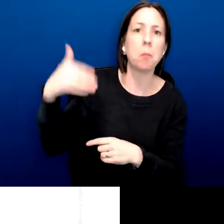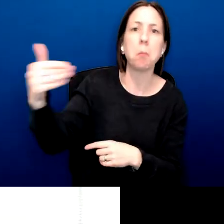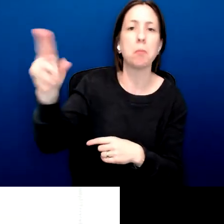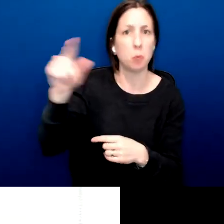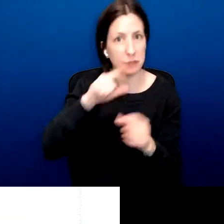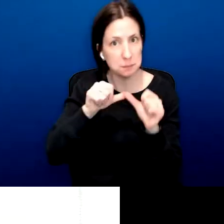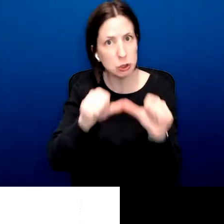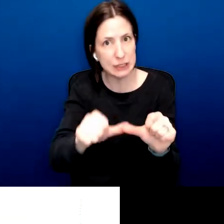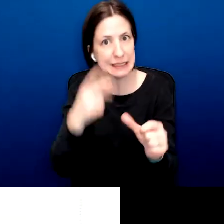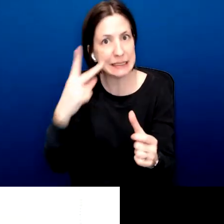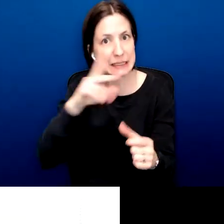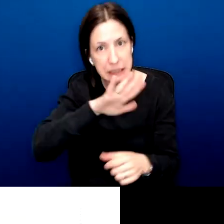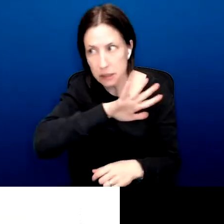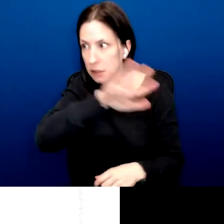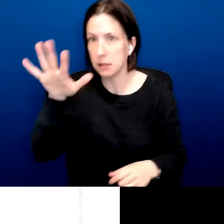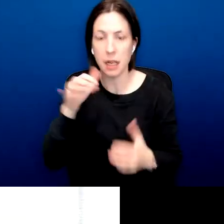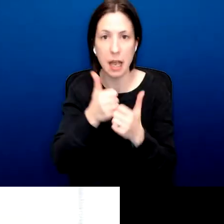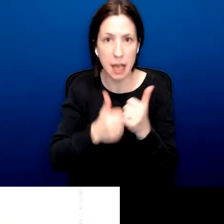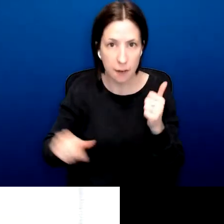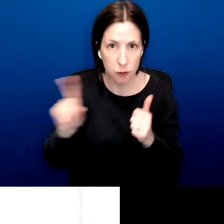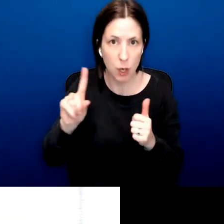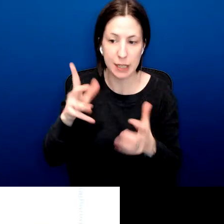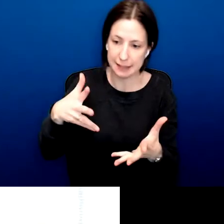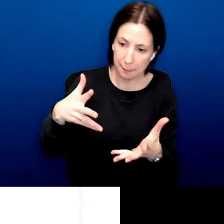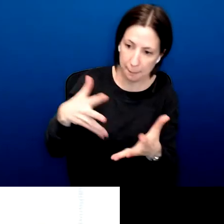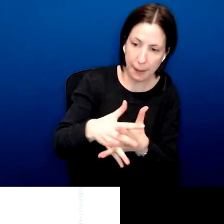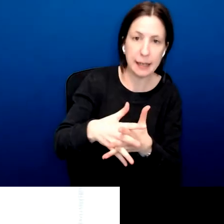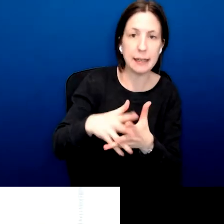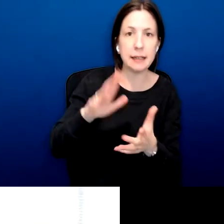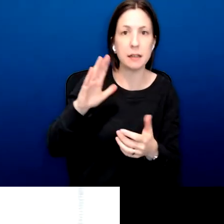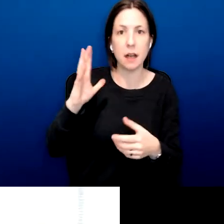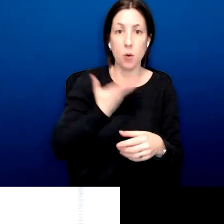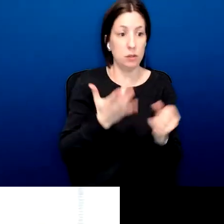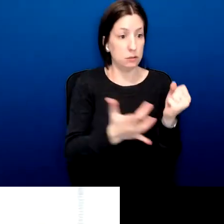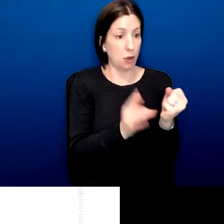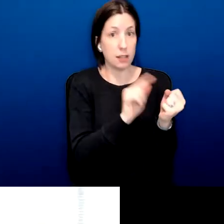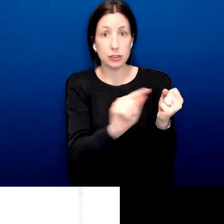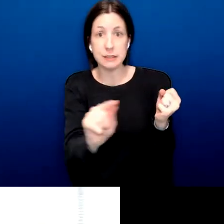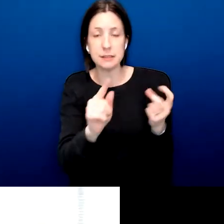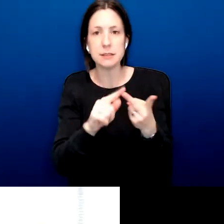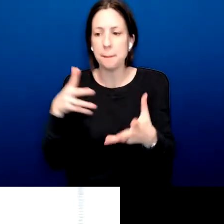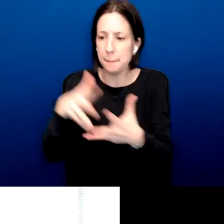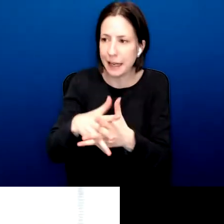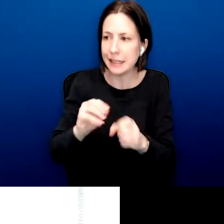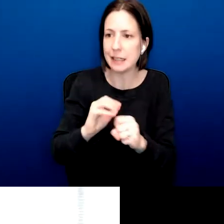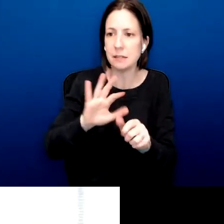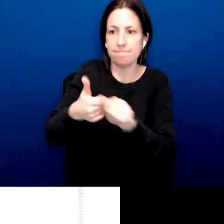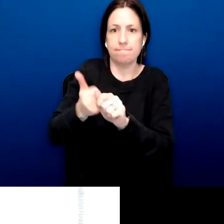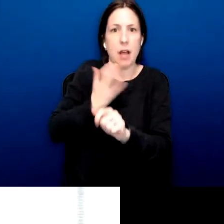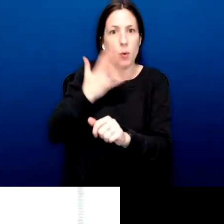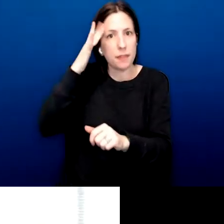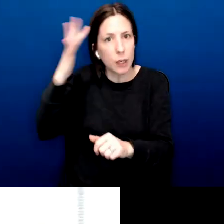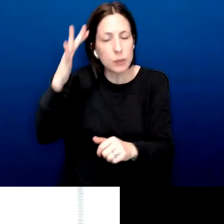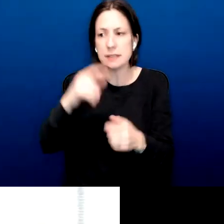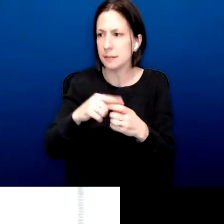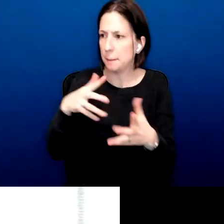thing that we see everywhere we're looking. It's embedded into our technologies, it's embedded in theories, it's embedded in really all of our